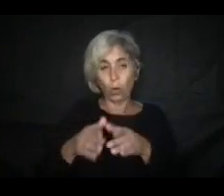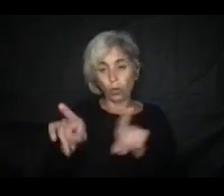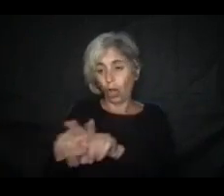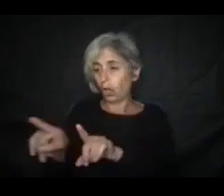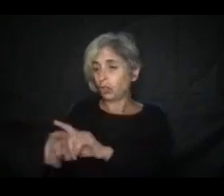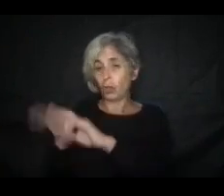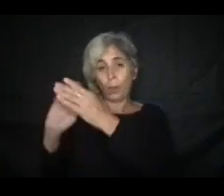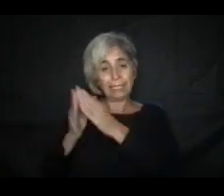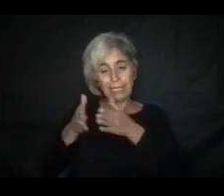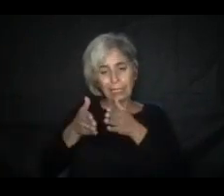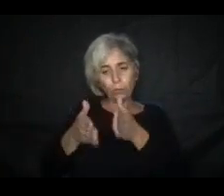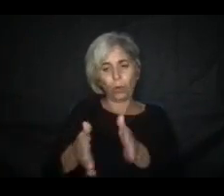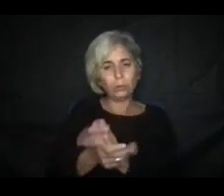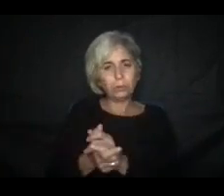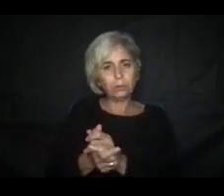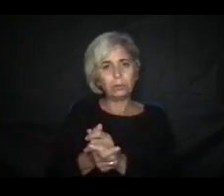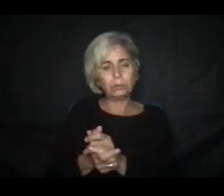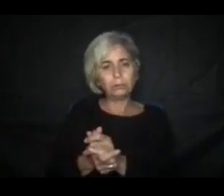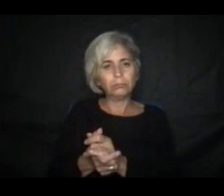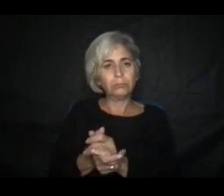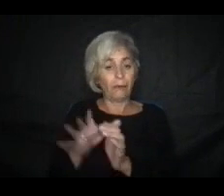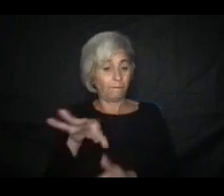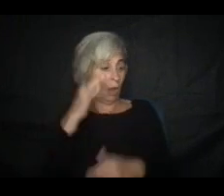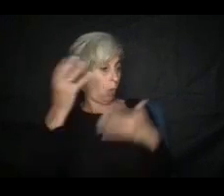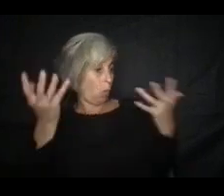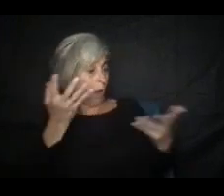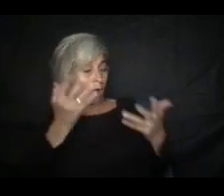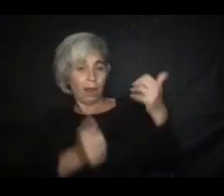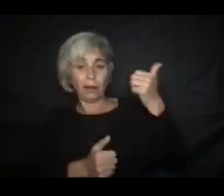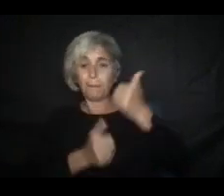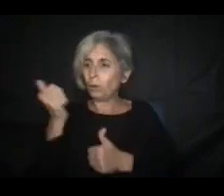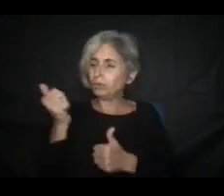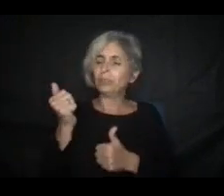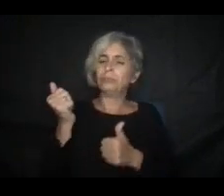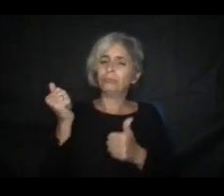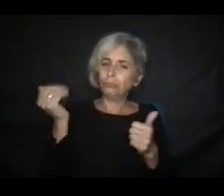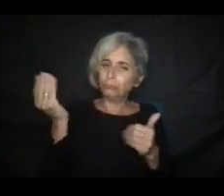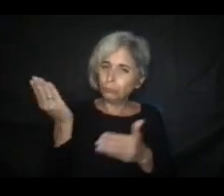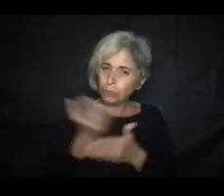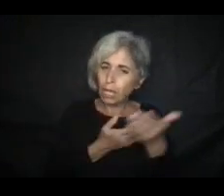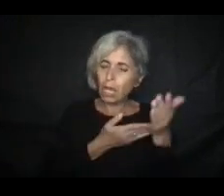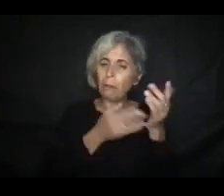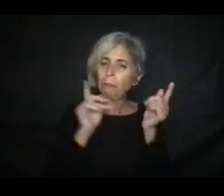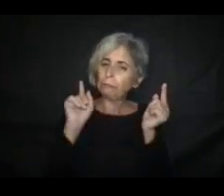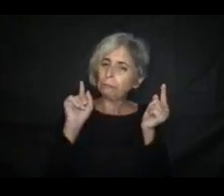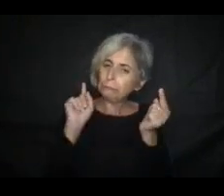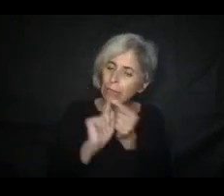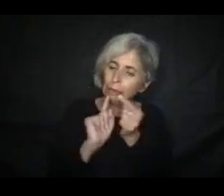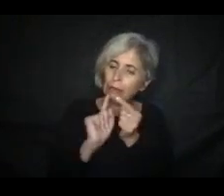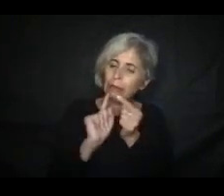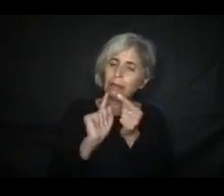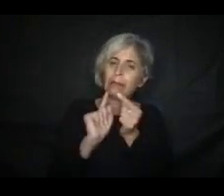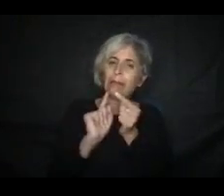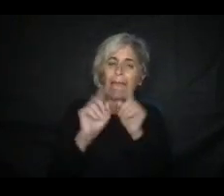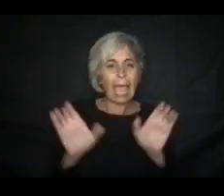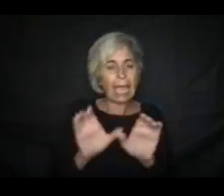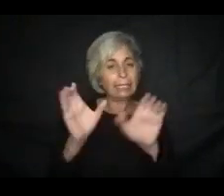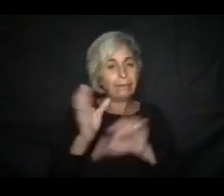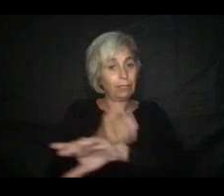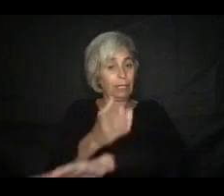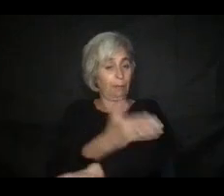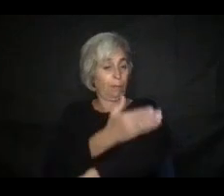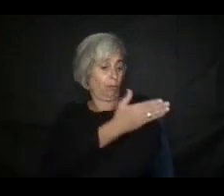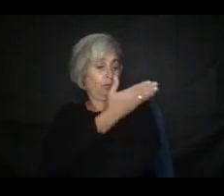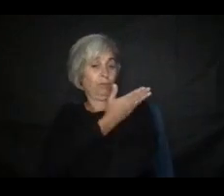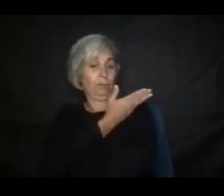roadways. And what we found is, for the most part, there was a few small connectivity improvements within the city,